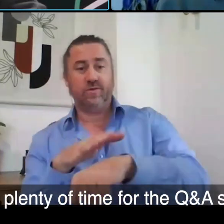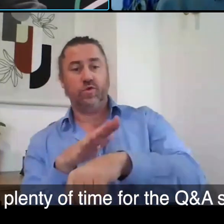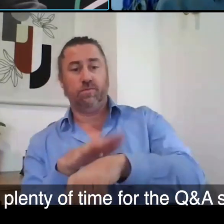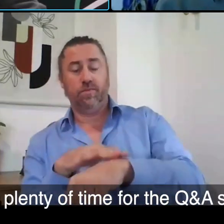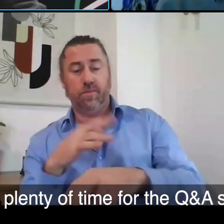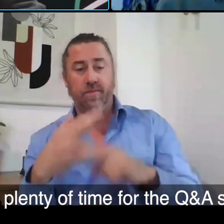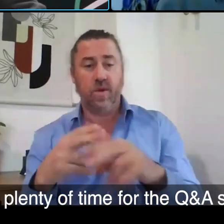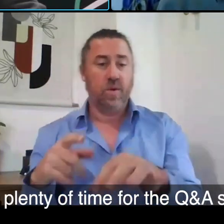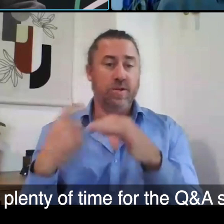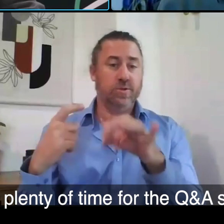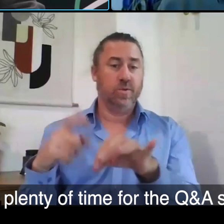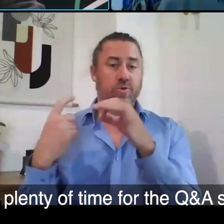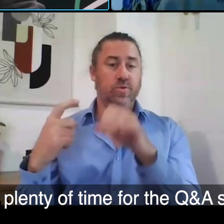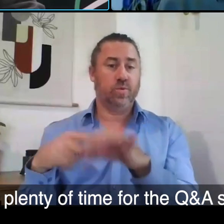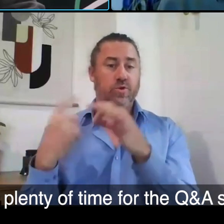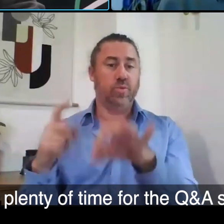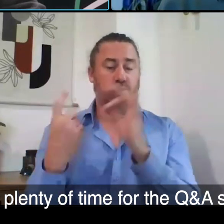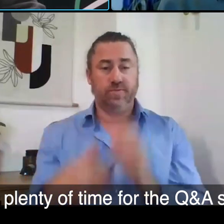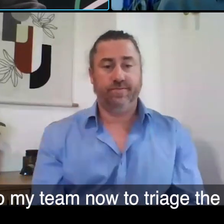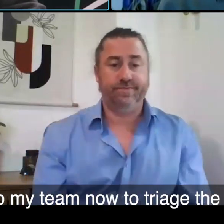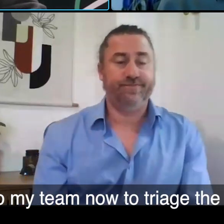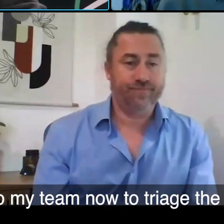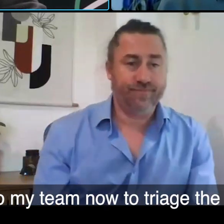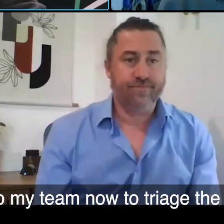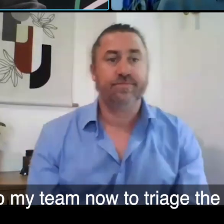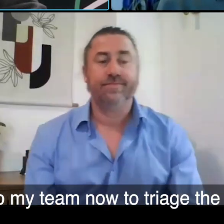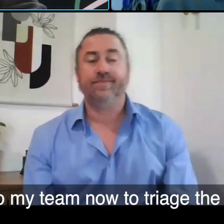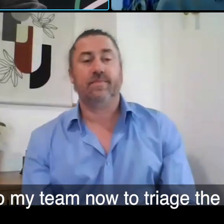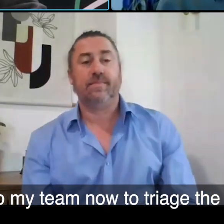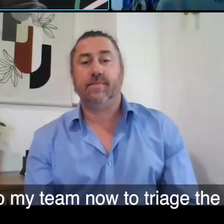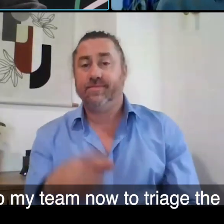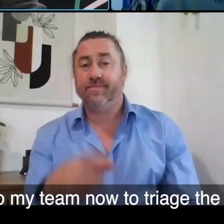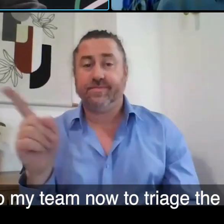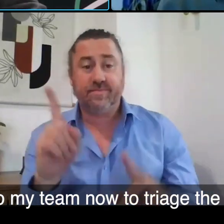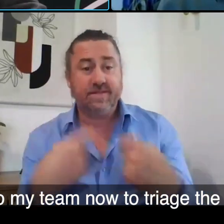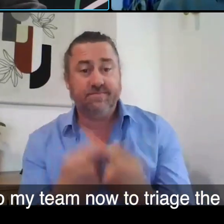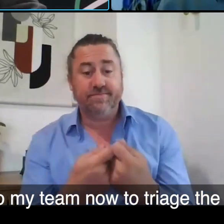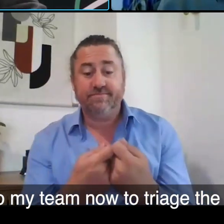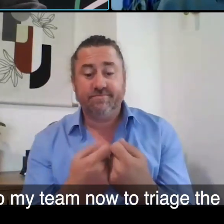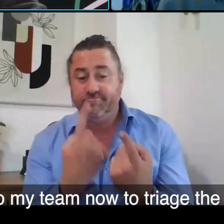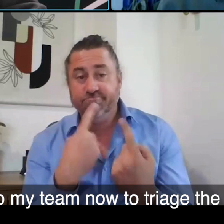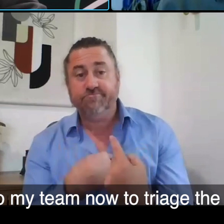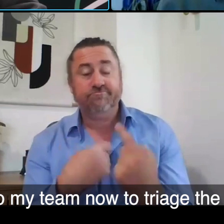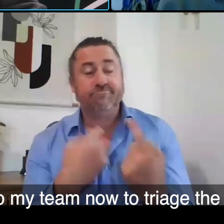for the Q&A session. So I'll look to my team now to